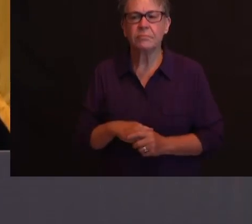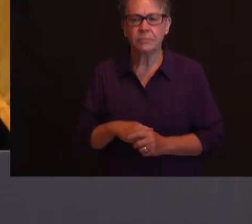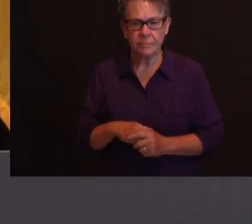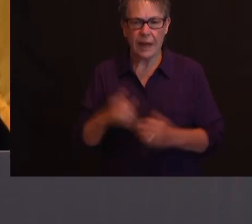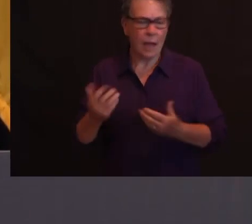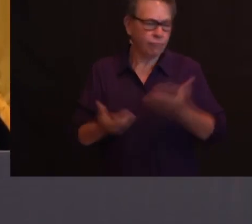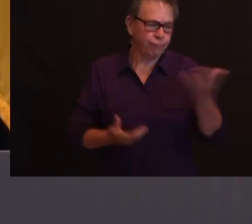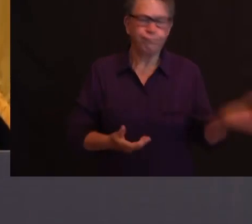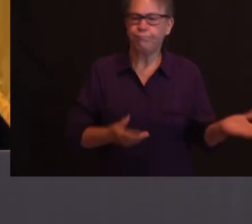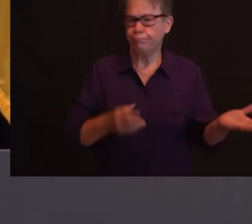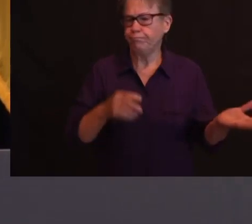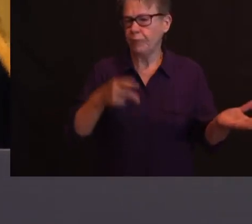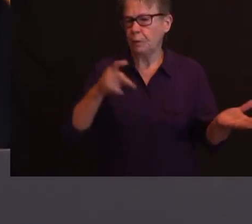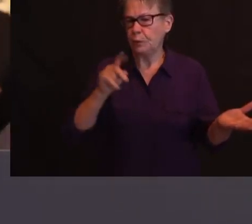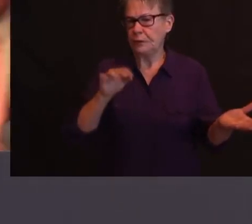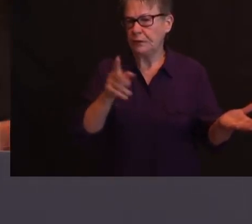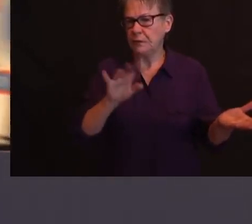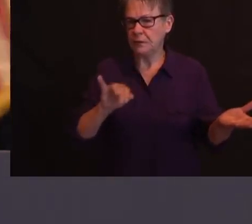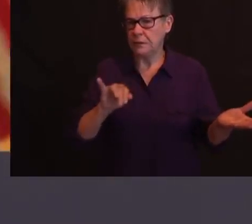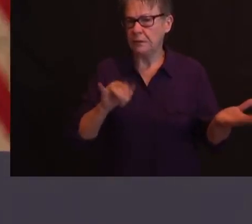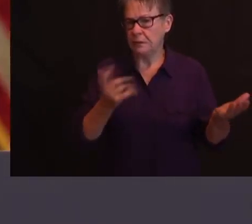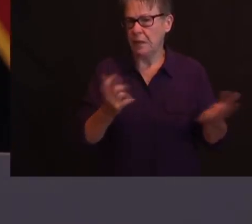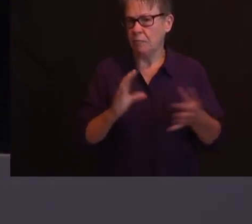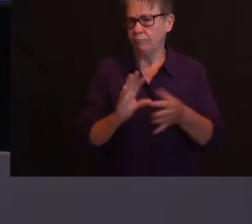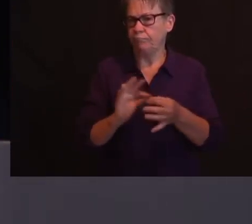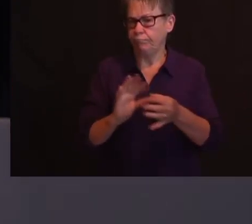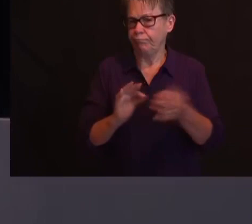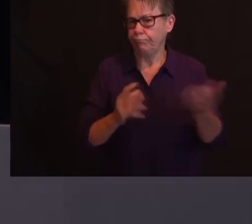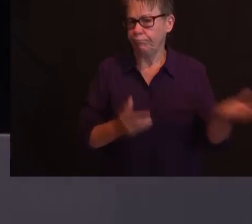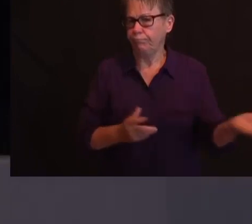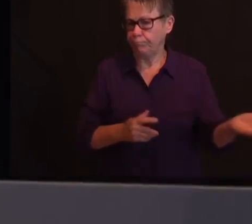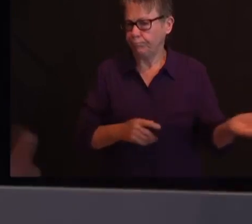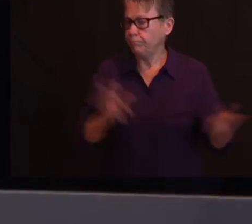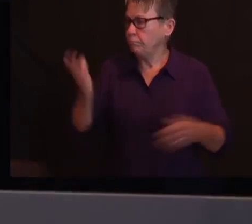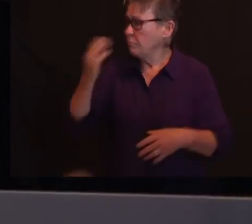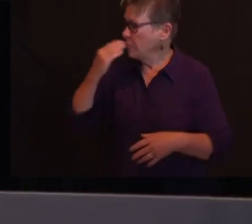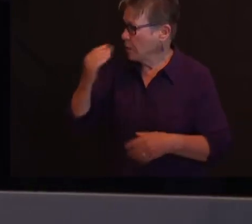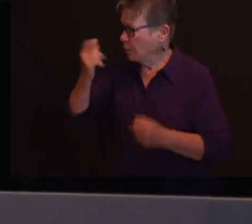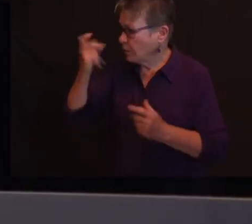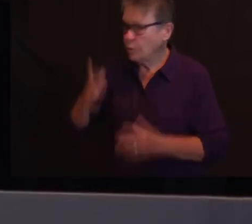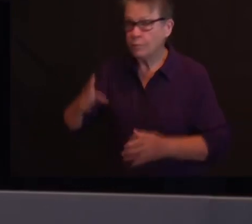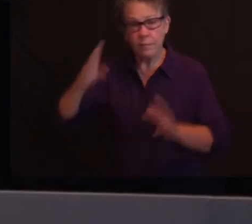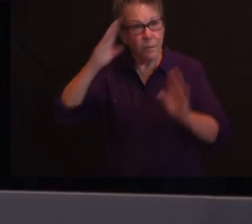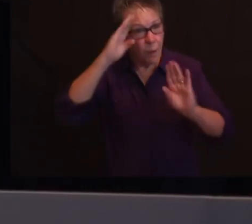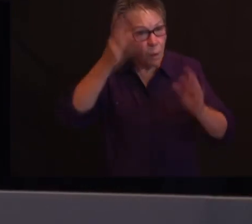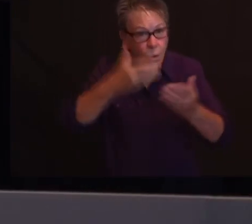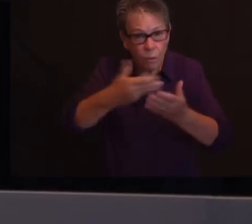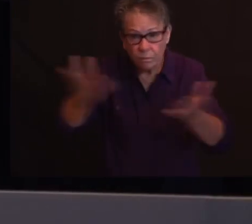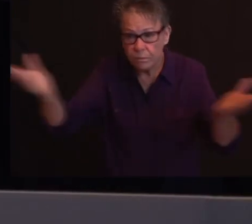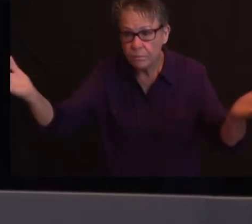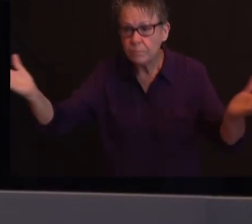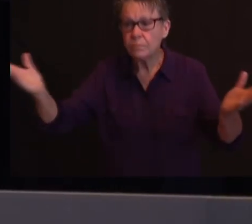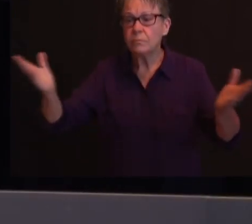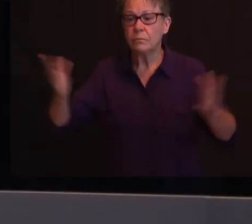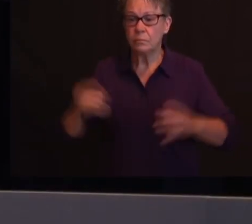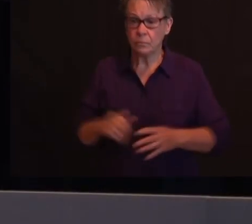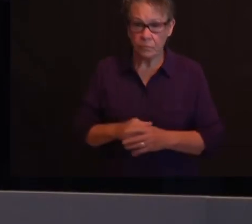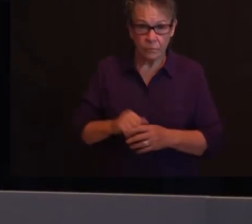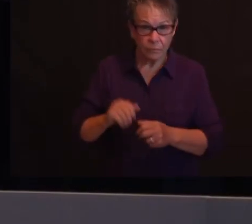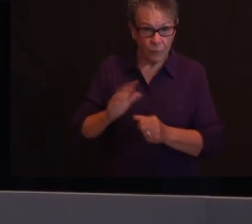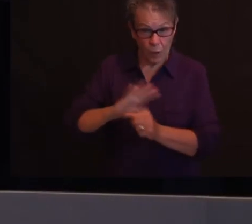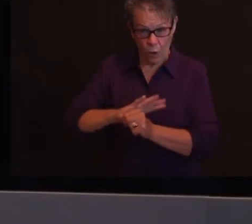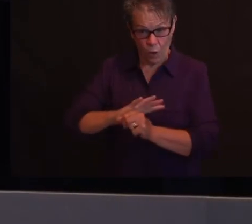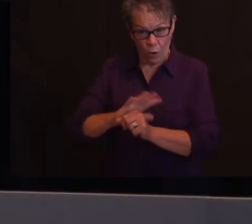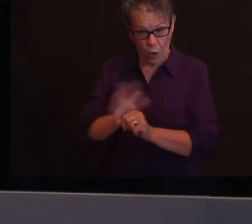Department of Health, Judy Persichilli. Thank you, Governor, and good afternoon. As we see COVID-19 cases rise across the